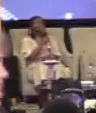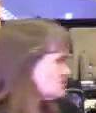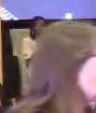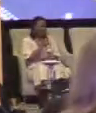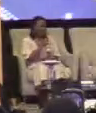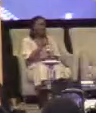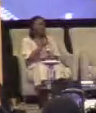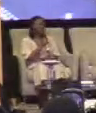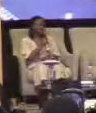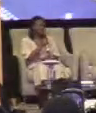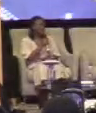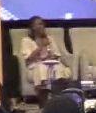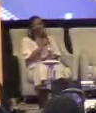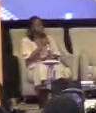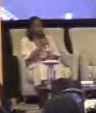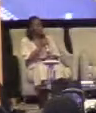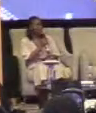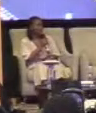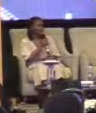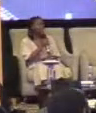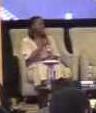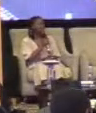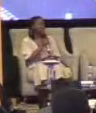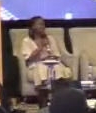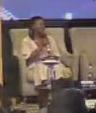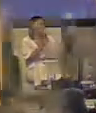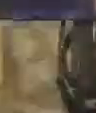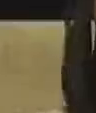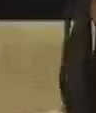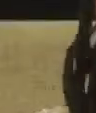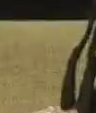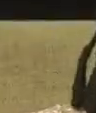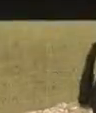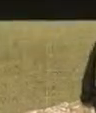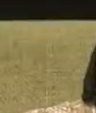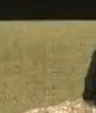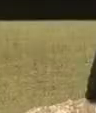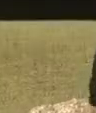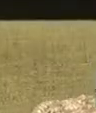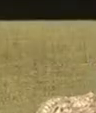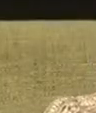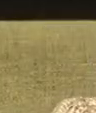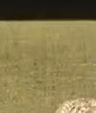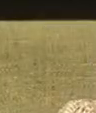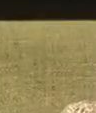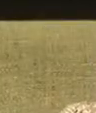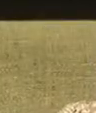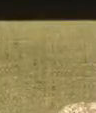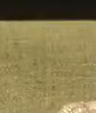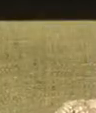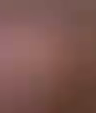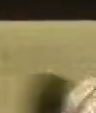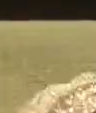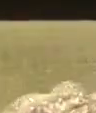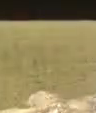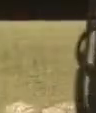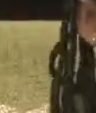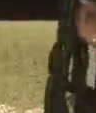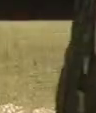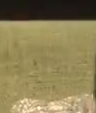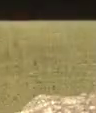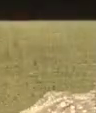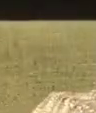But the likelihood would be yes, but of course I would need to clear it with the CEO. Thank Fantastic. I wasn't wrong. They are